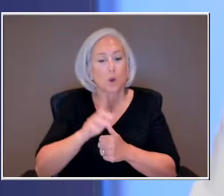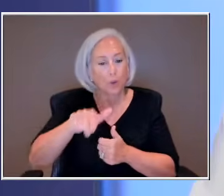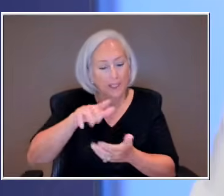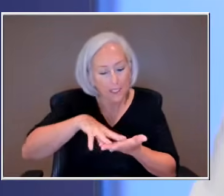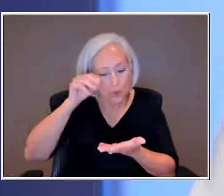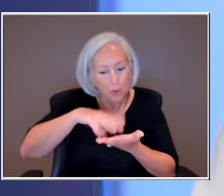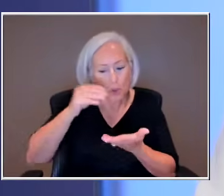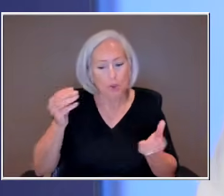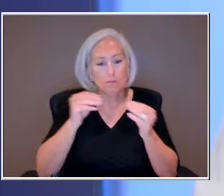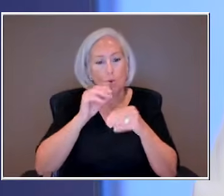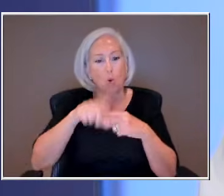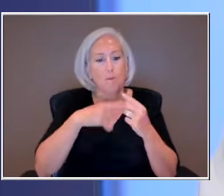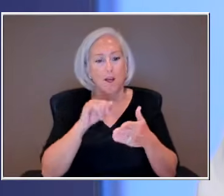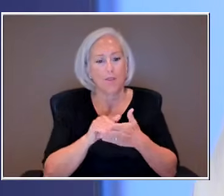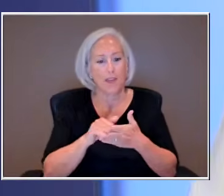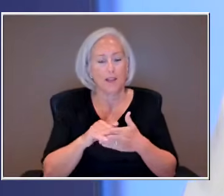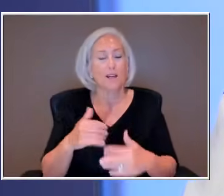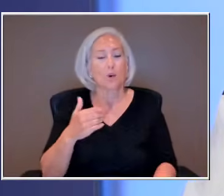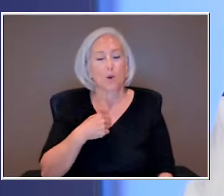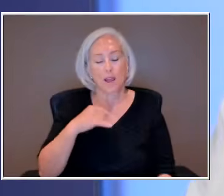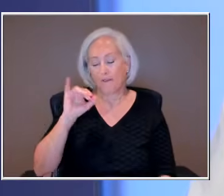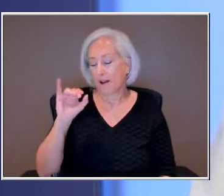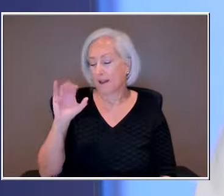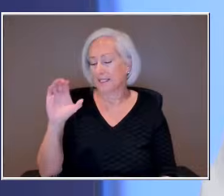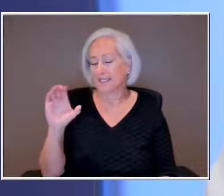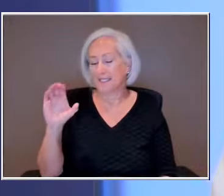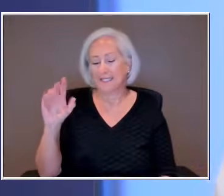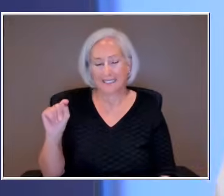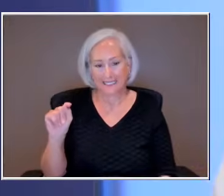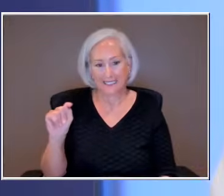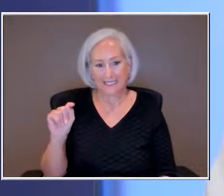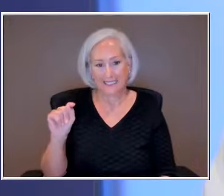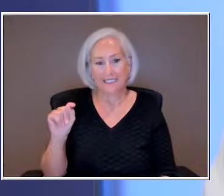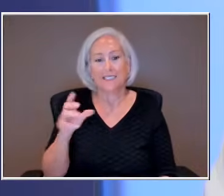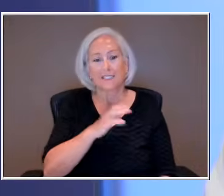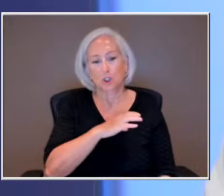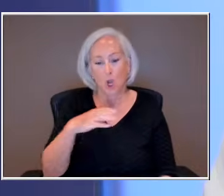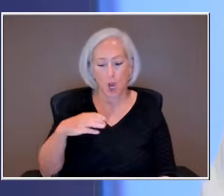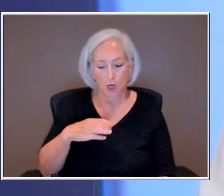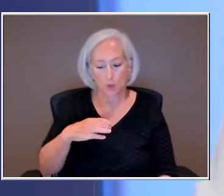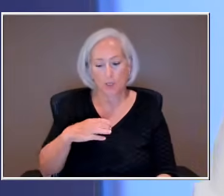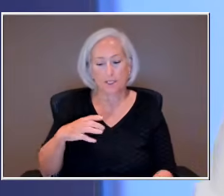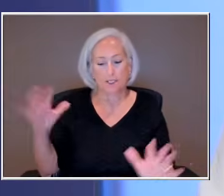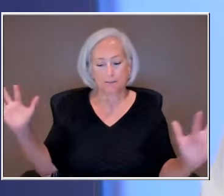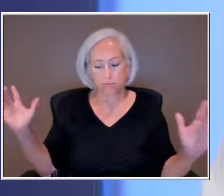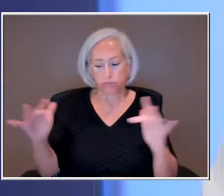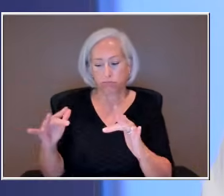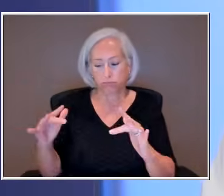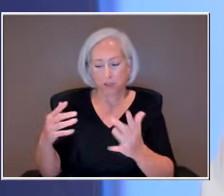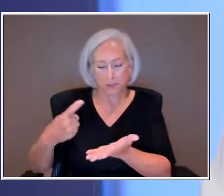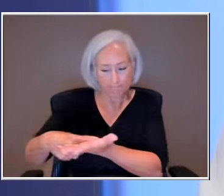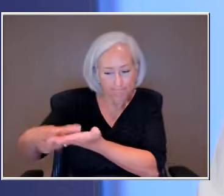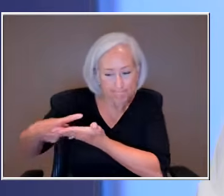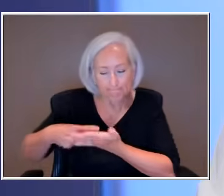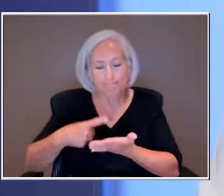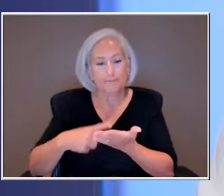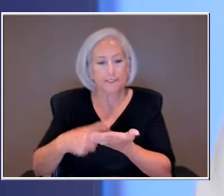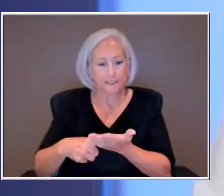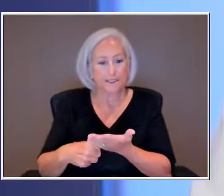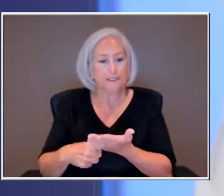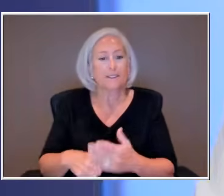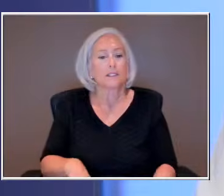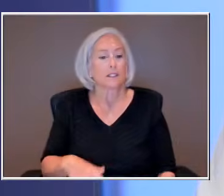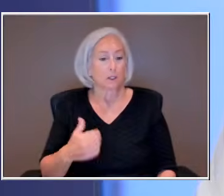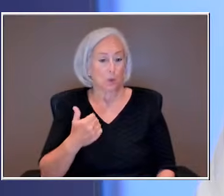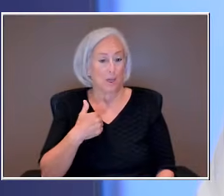the ICT Congress, that we focus on CAR T cell and cellular therapy that we host here at KU, and we're hoping that we see our oncologist colleague